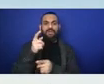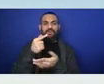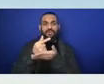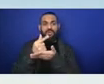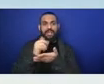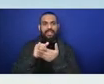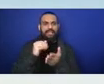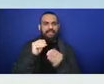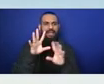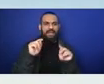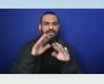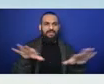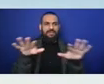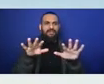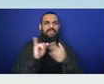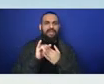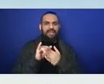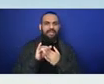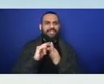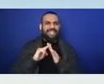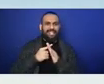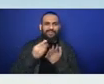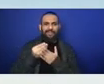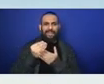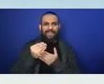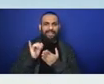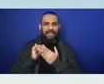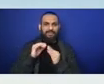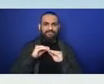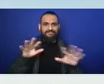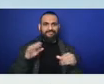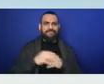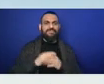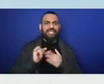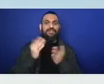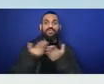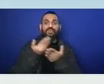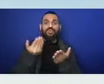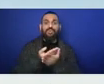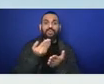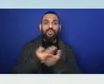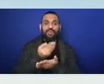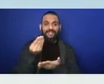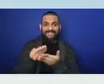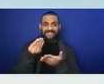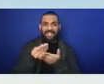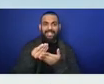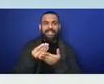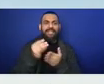from headquarters, and we don't know then that until we receive the information probably next week.